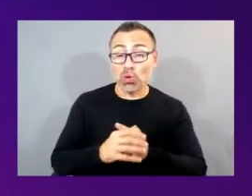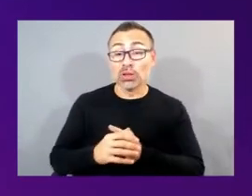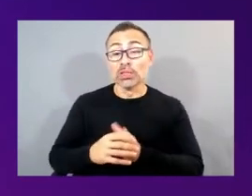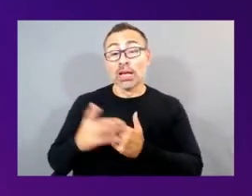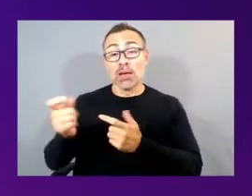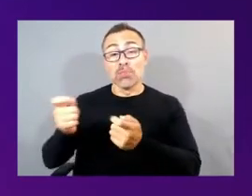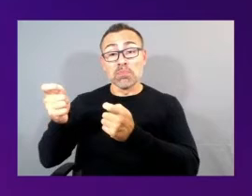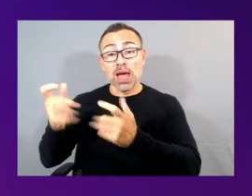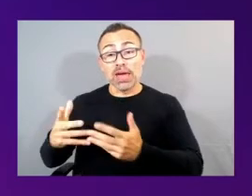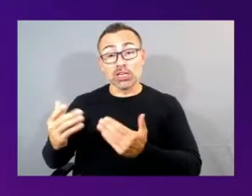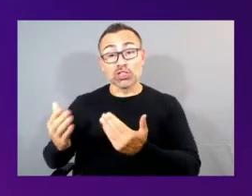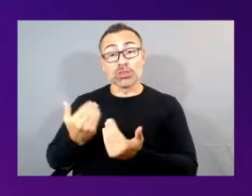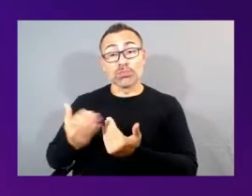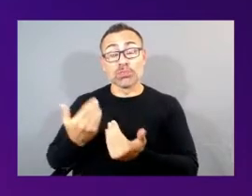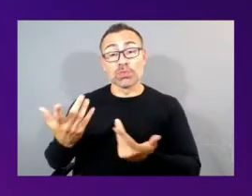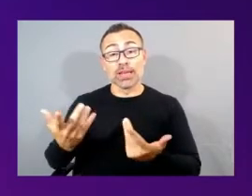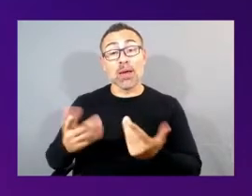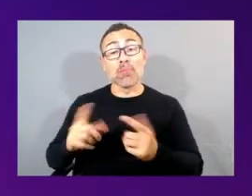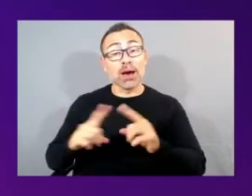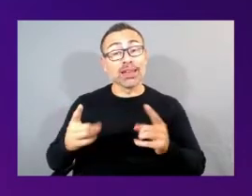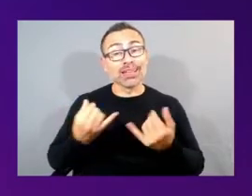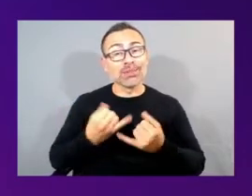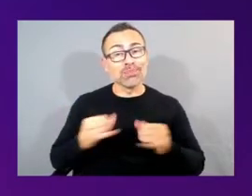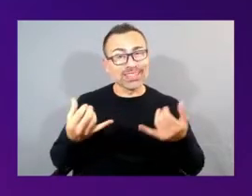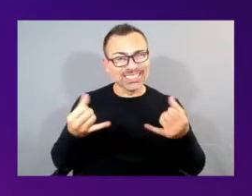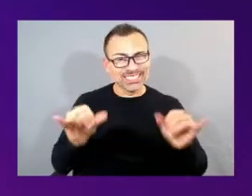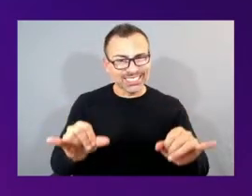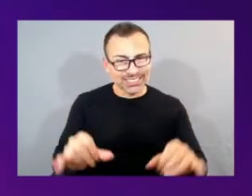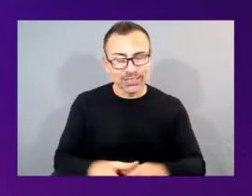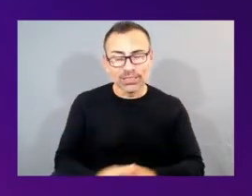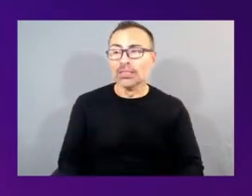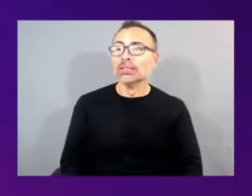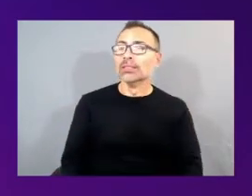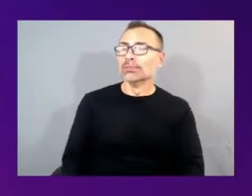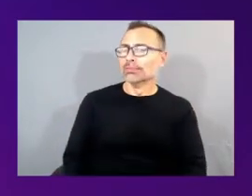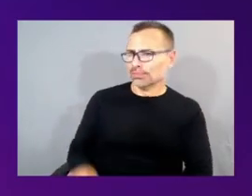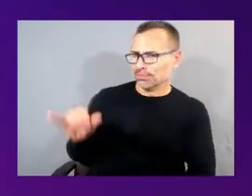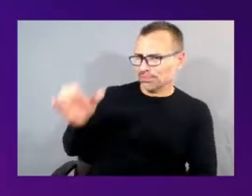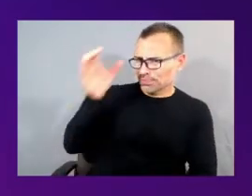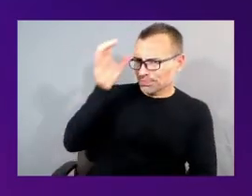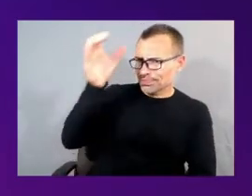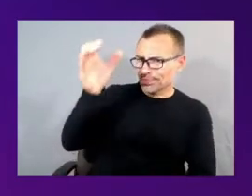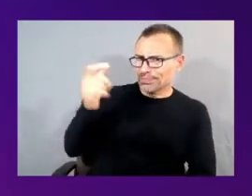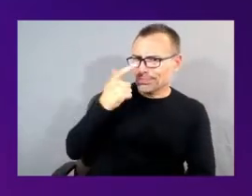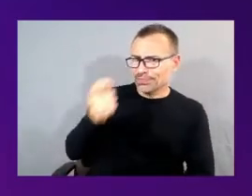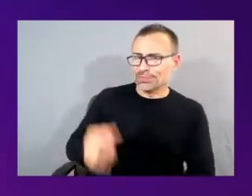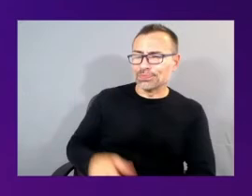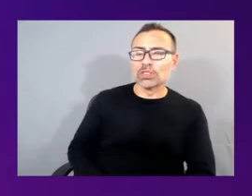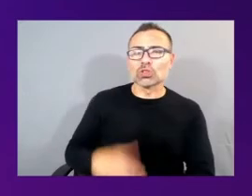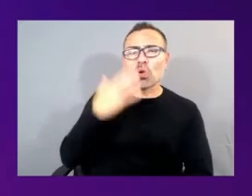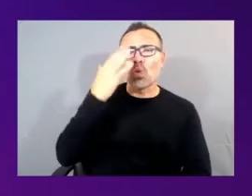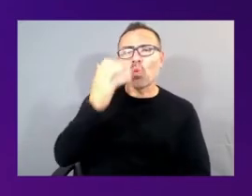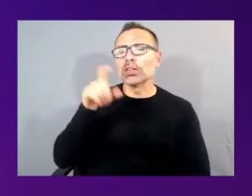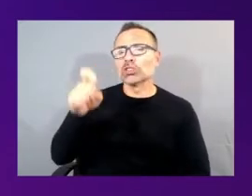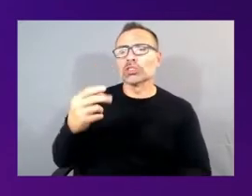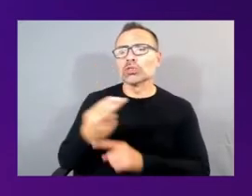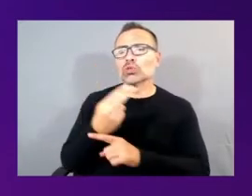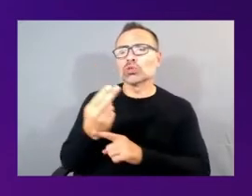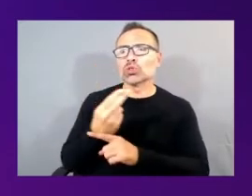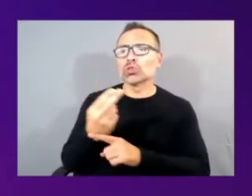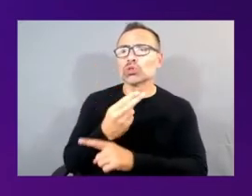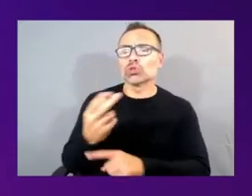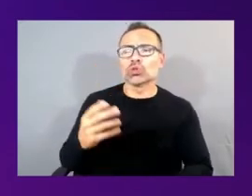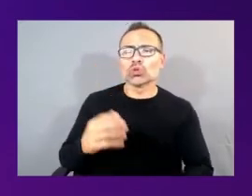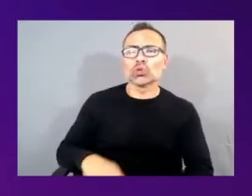case. That's a wonderful concept. So why should anyone use CloudRail on Snow devices? Well, first of